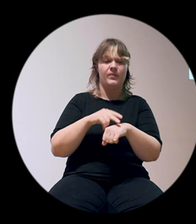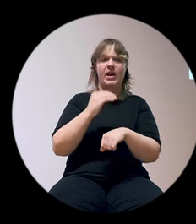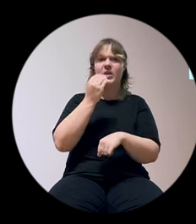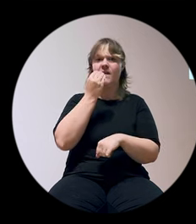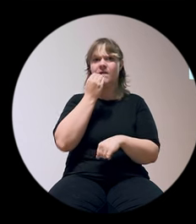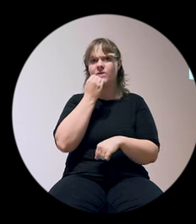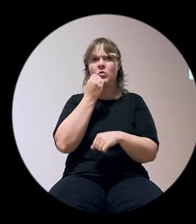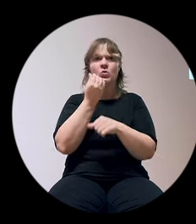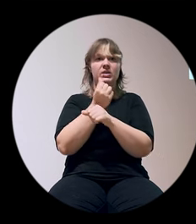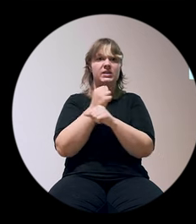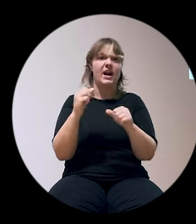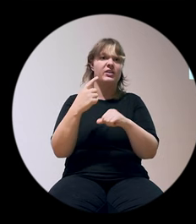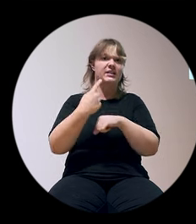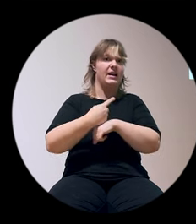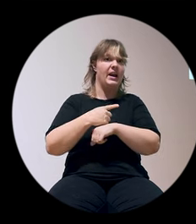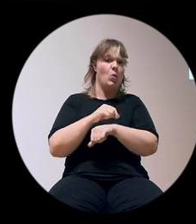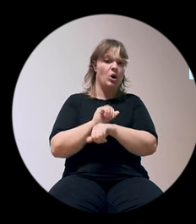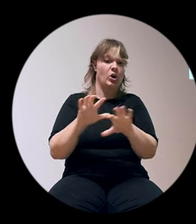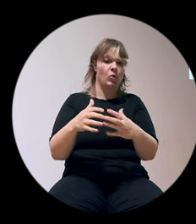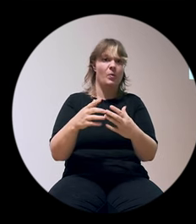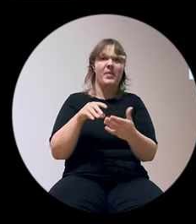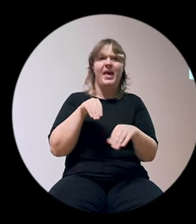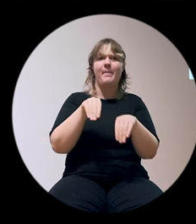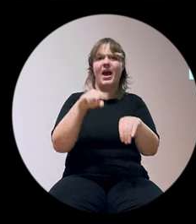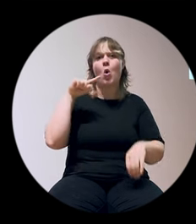plant Catawba corn into the silhouette.